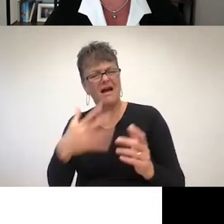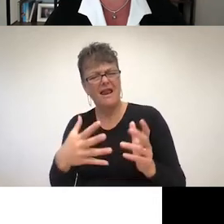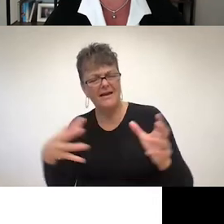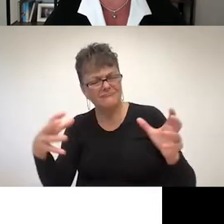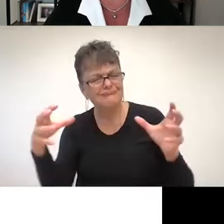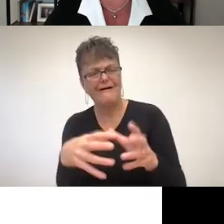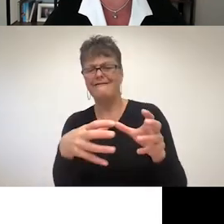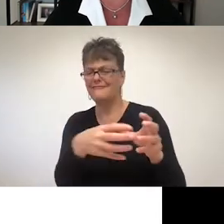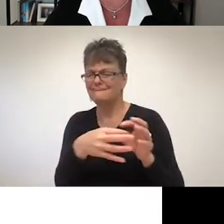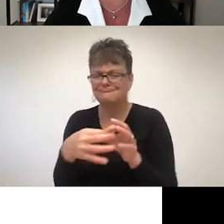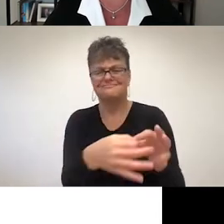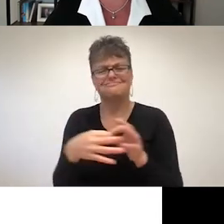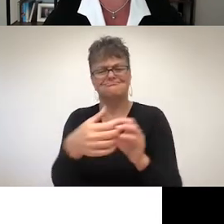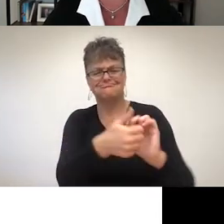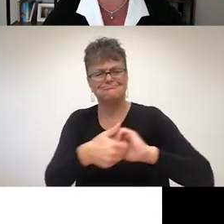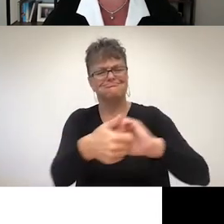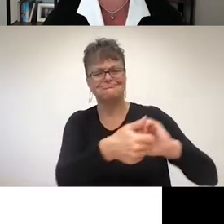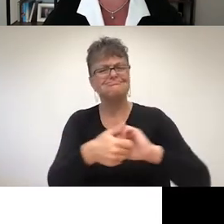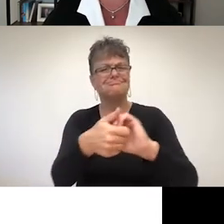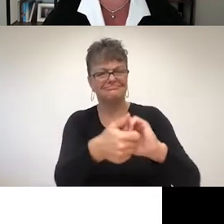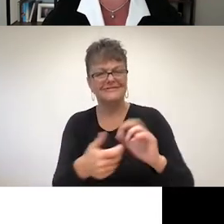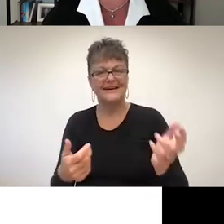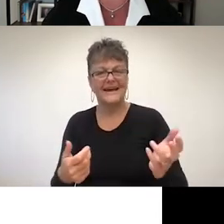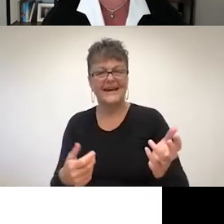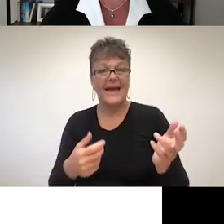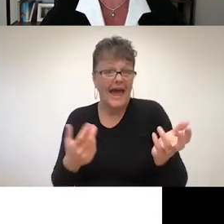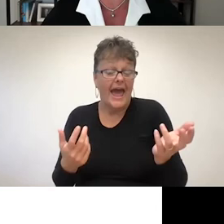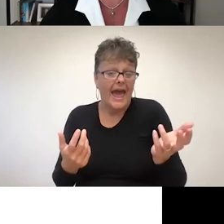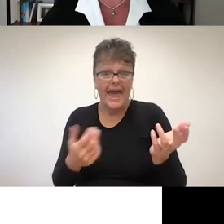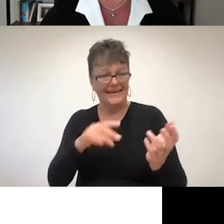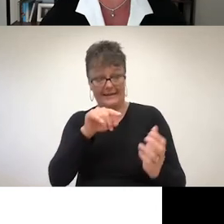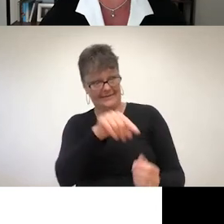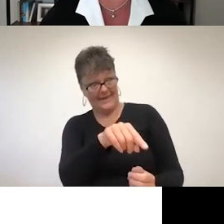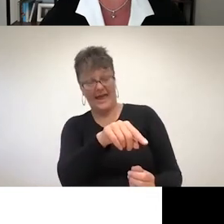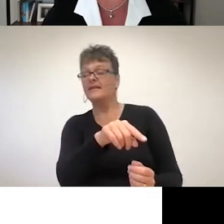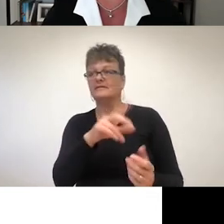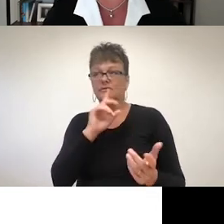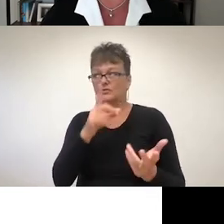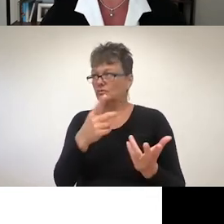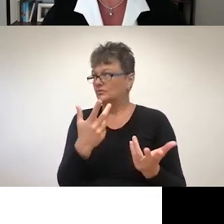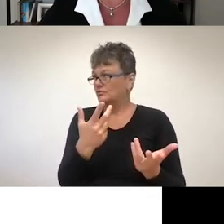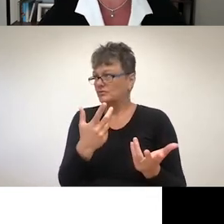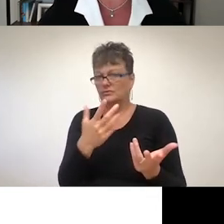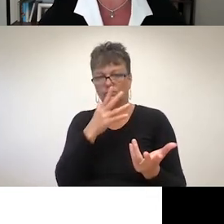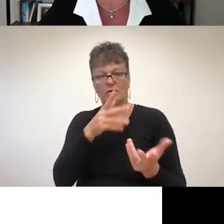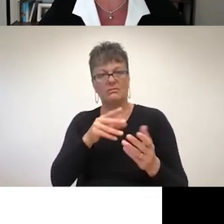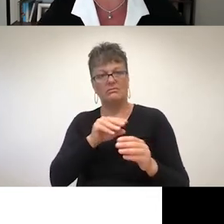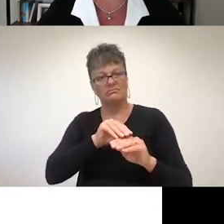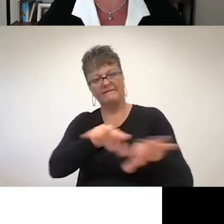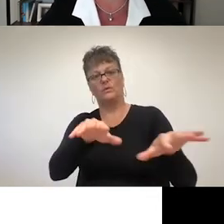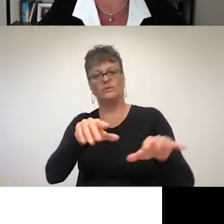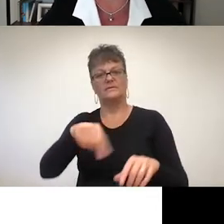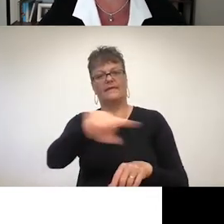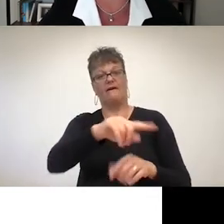go hand in hand. And as I just mentioned, they totally predict academic success. So it's not just about warm fuzzies and relationships,